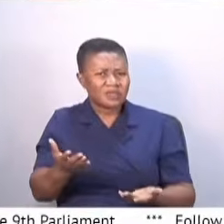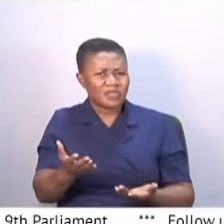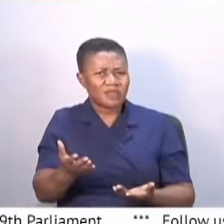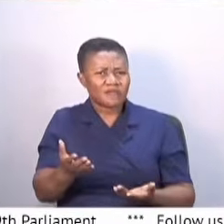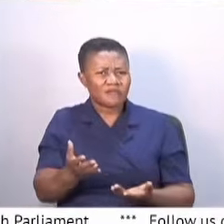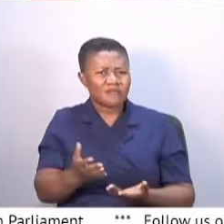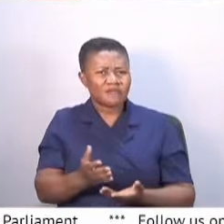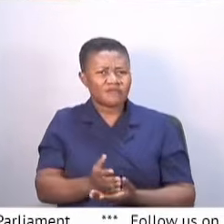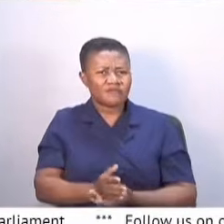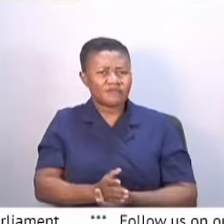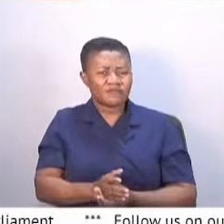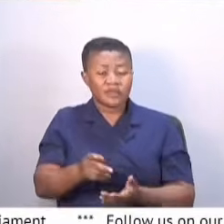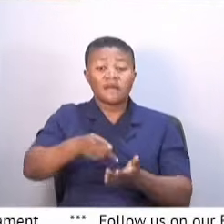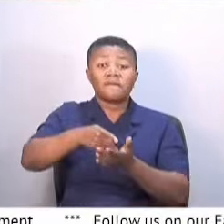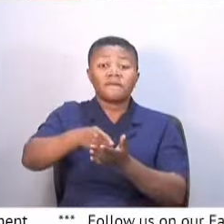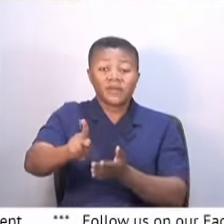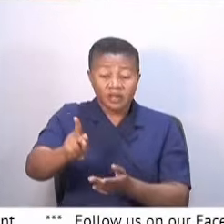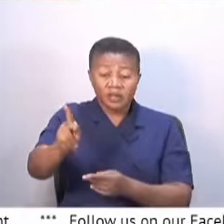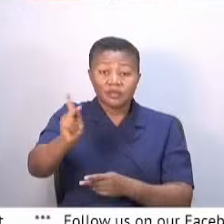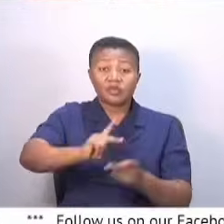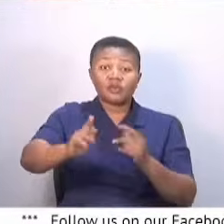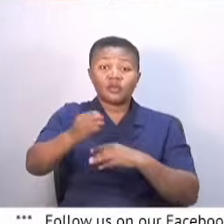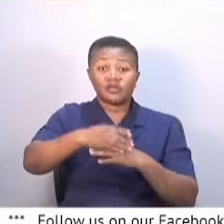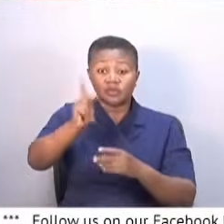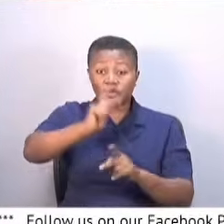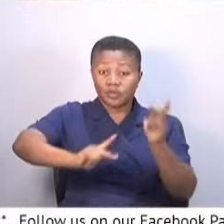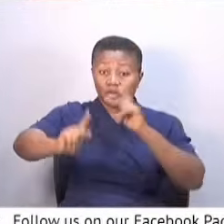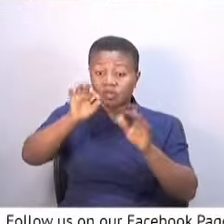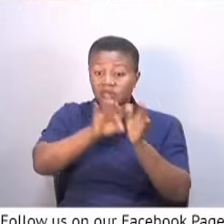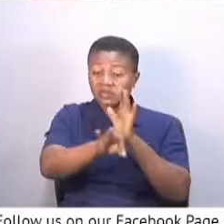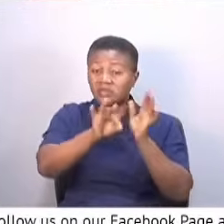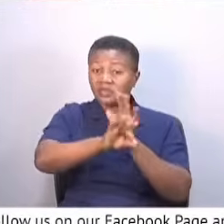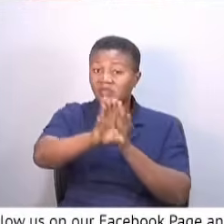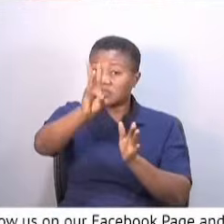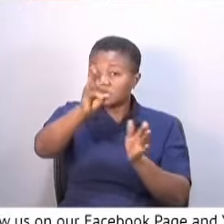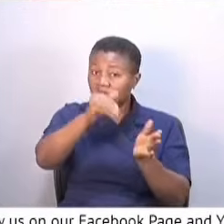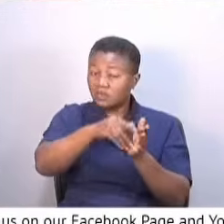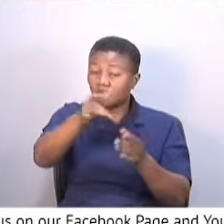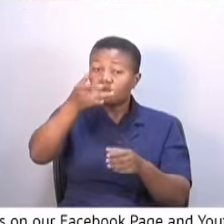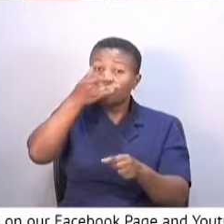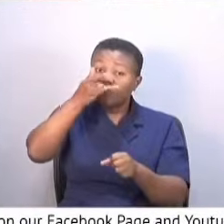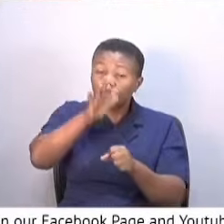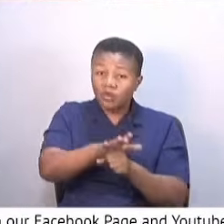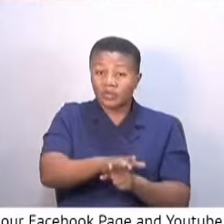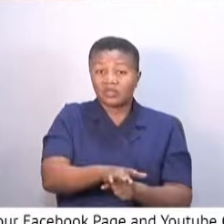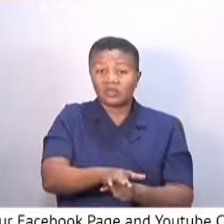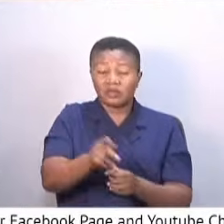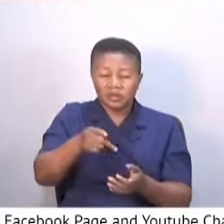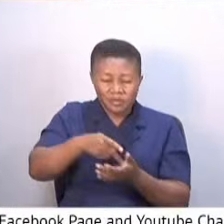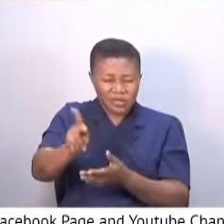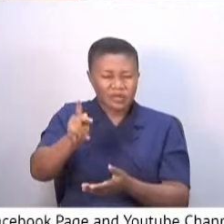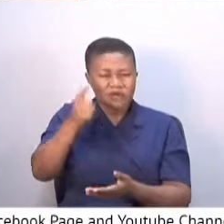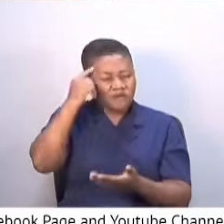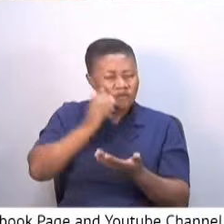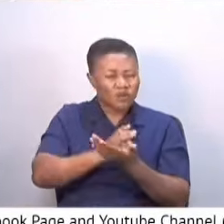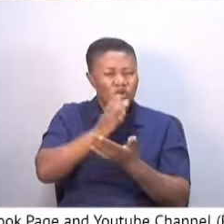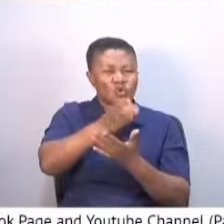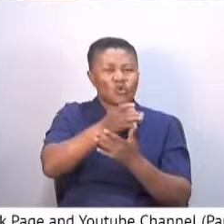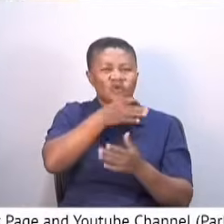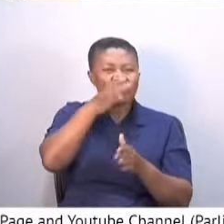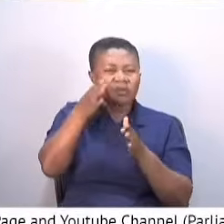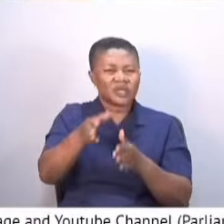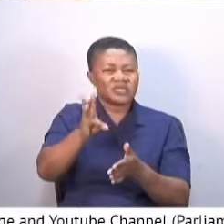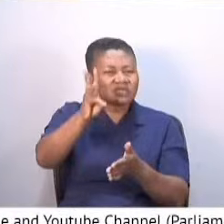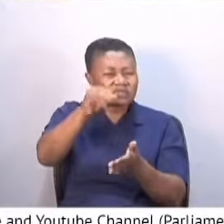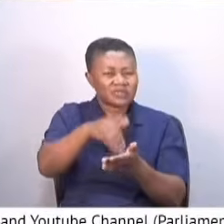water hose? Pay their money, pay the 6,000. You promise them 6,000 Ghana cedis. Mr. Speaker, people are dying. Now you come